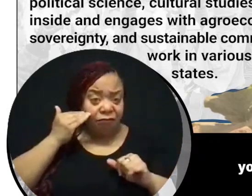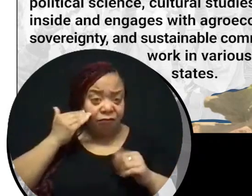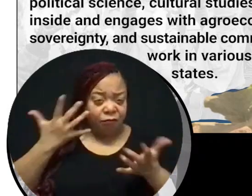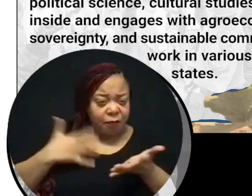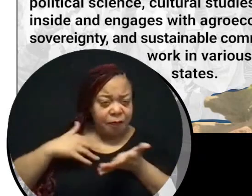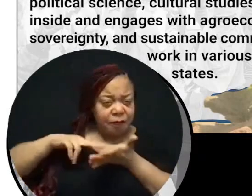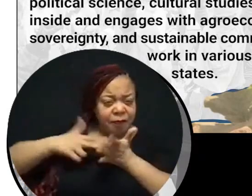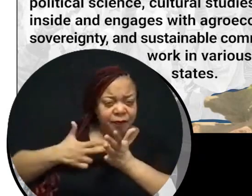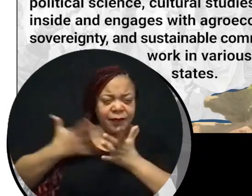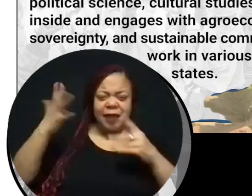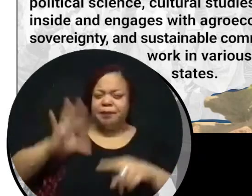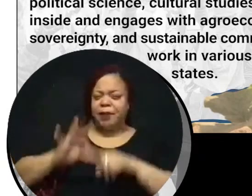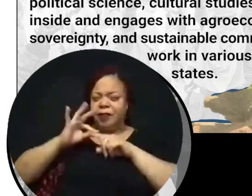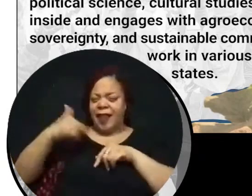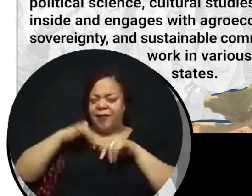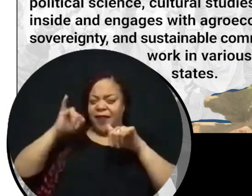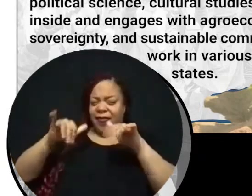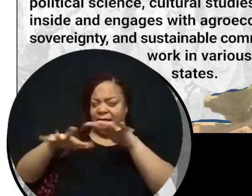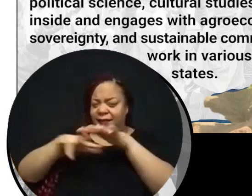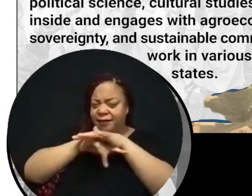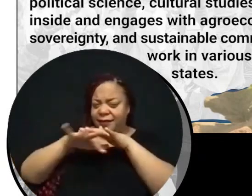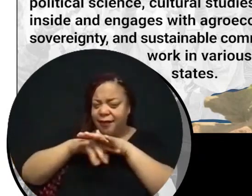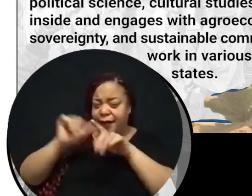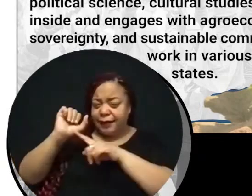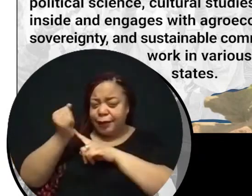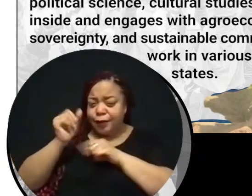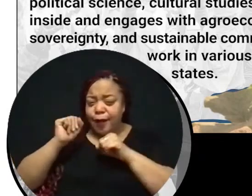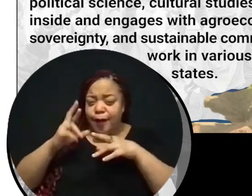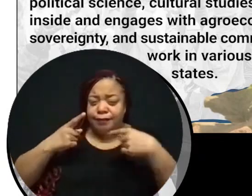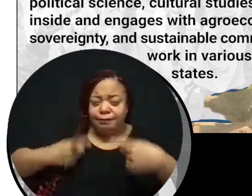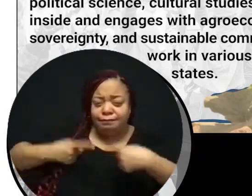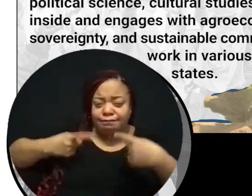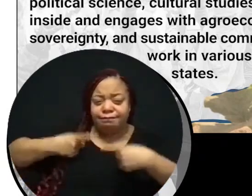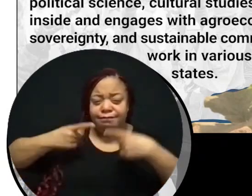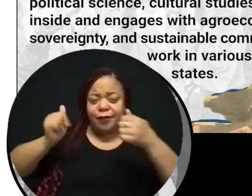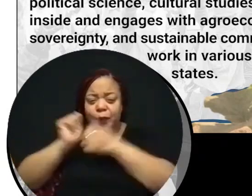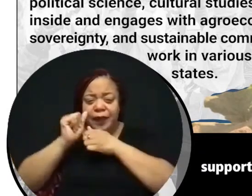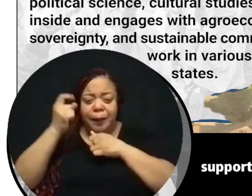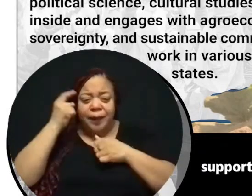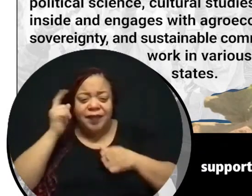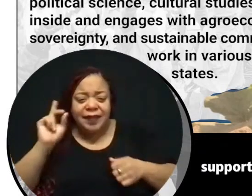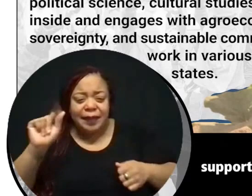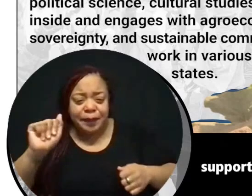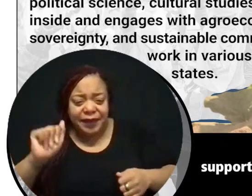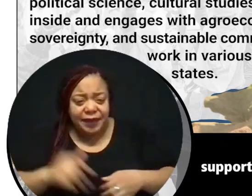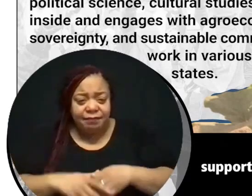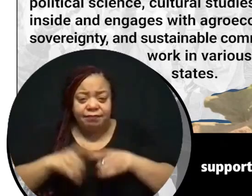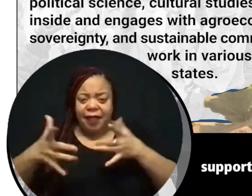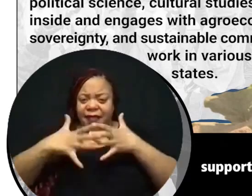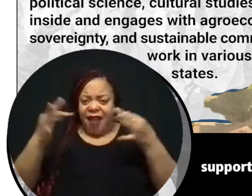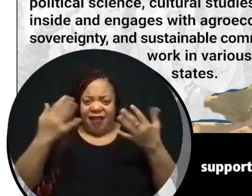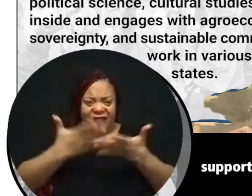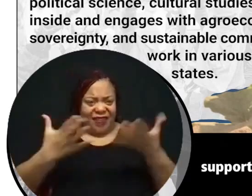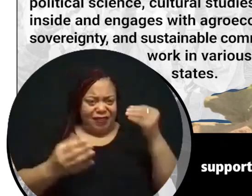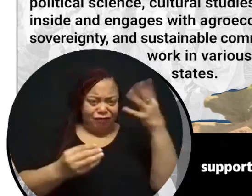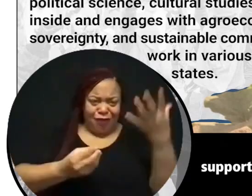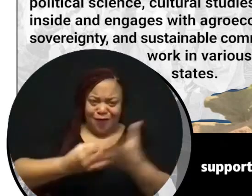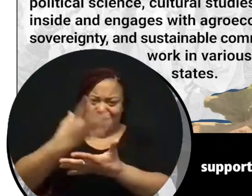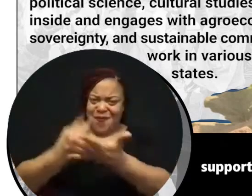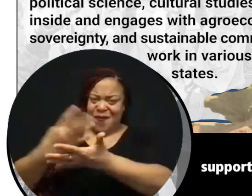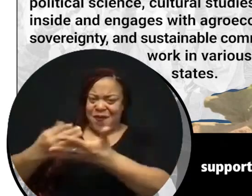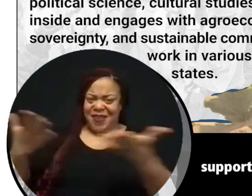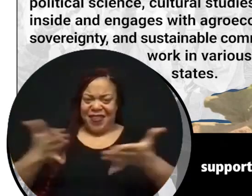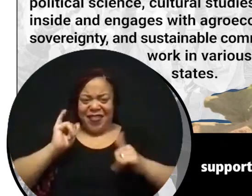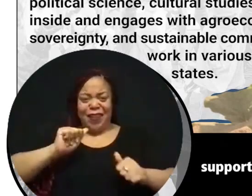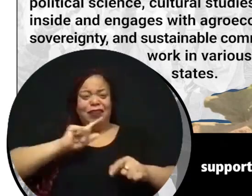of prisons. And I was just curious to see, like if the prison was even conscious or even supportive